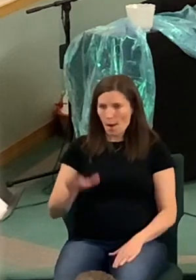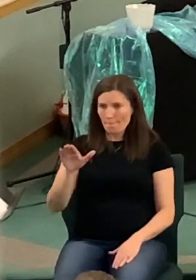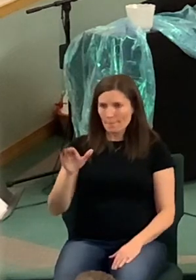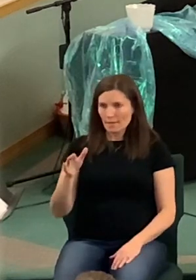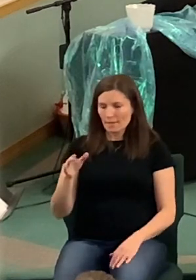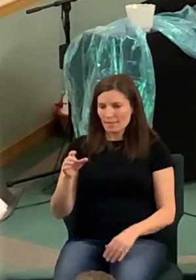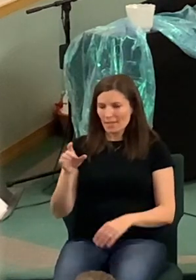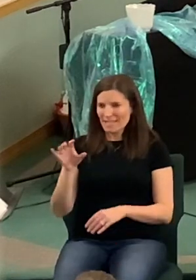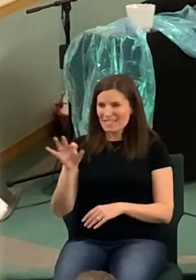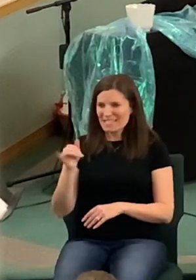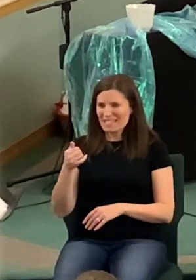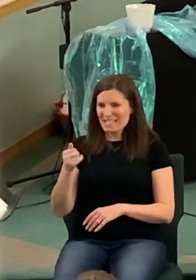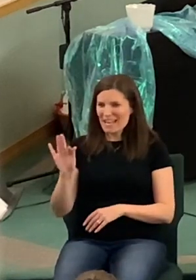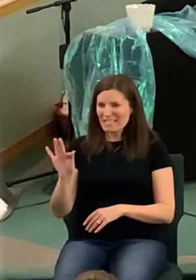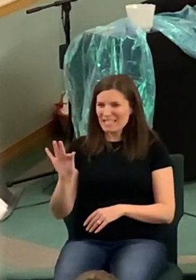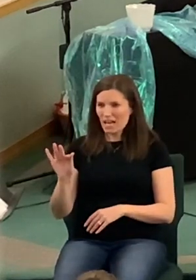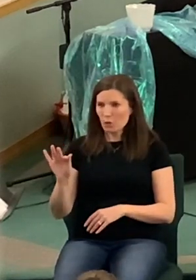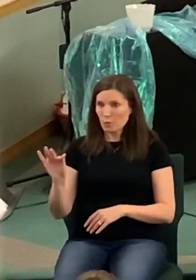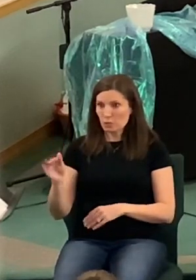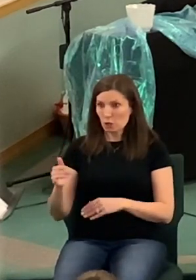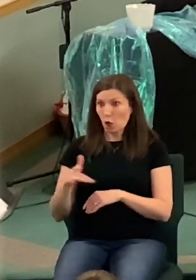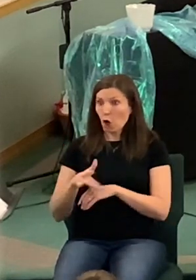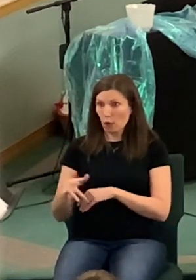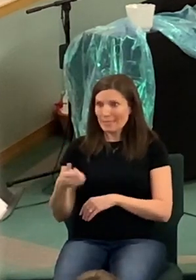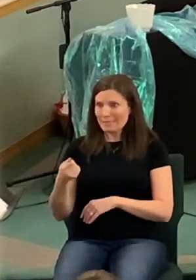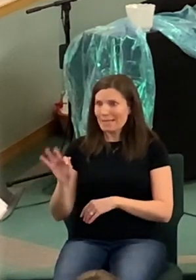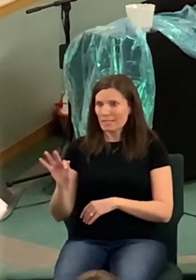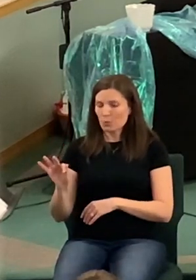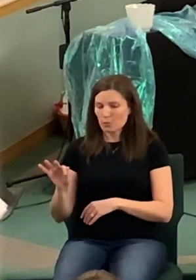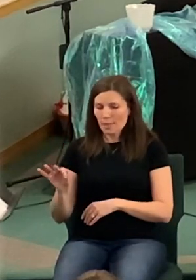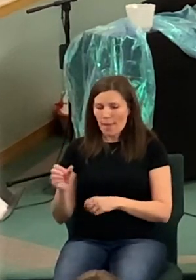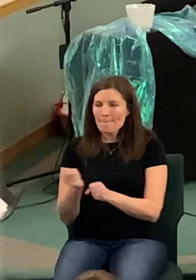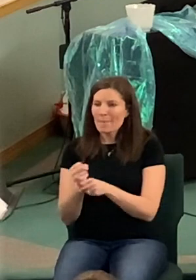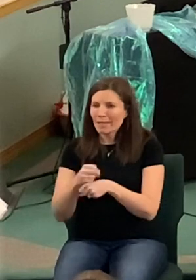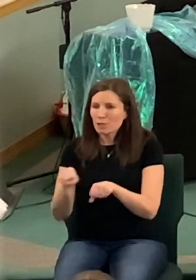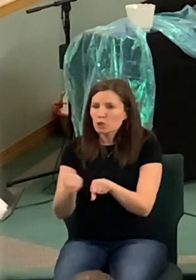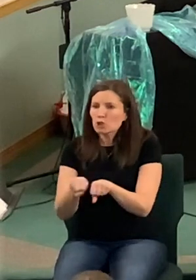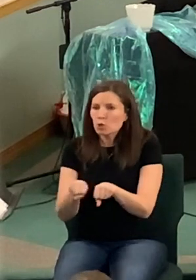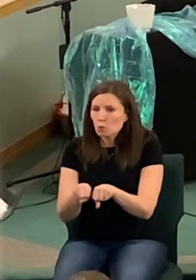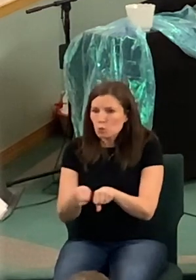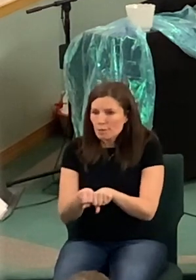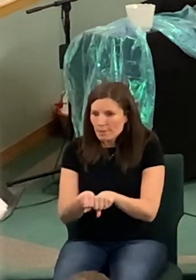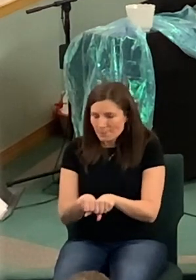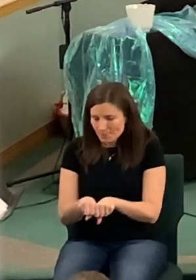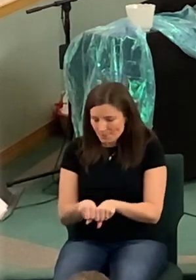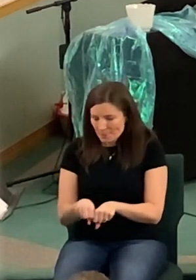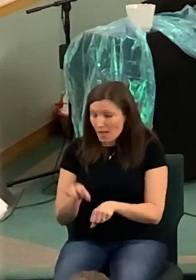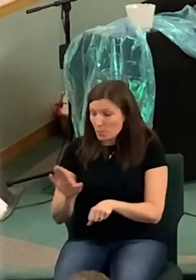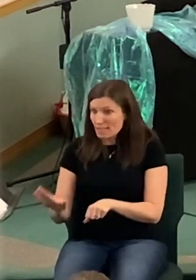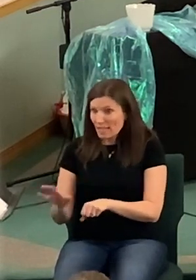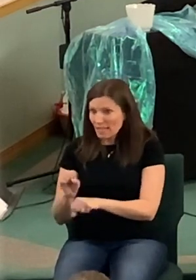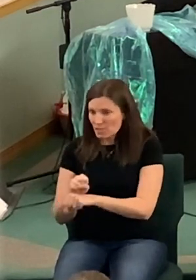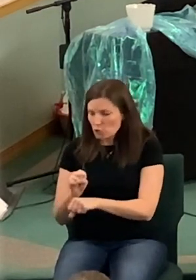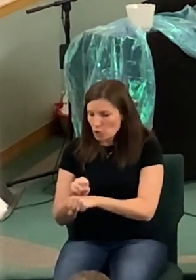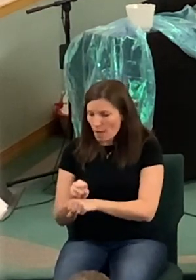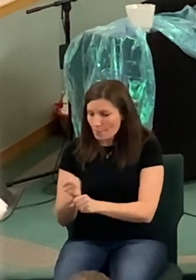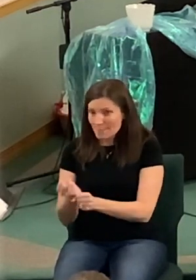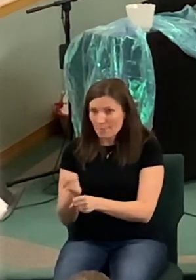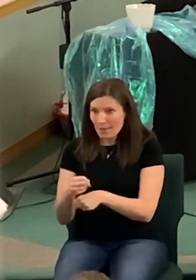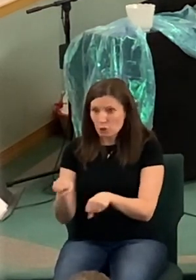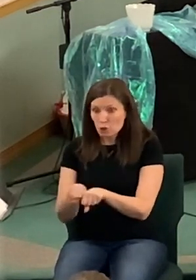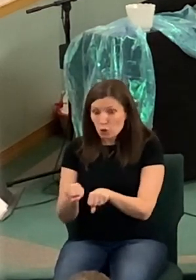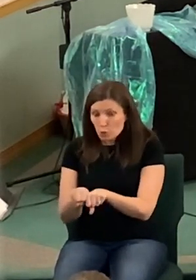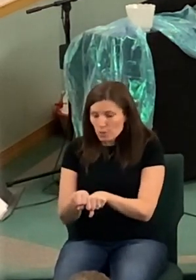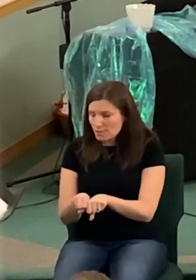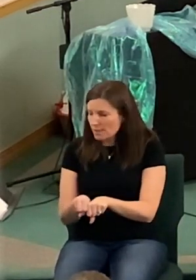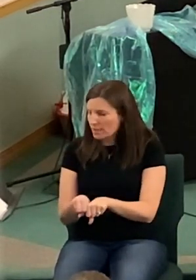make shoes in each local city, right? Usually there was a shoemaker as part of a lot of towns, and that was his job as a young man, to make shoes.